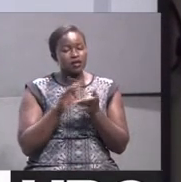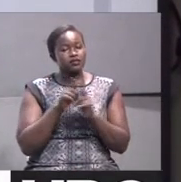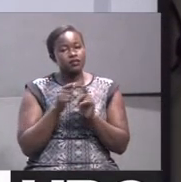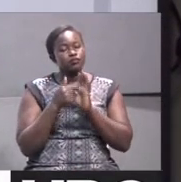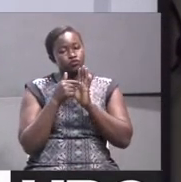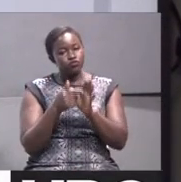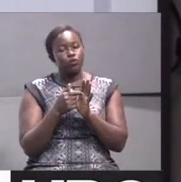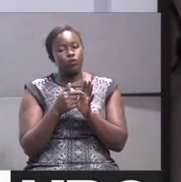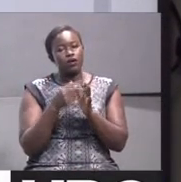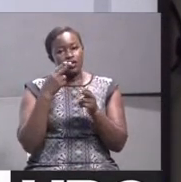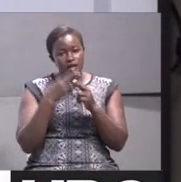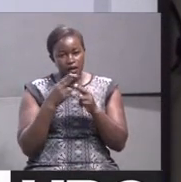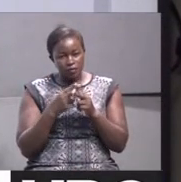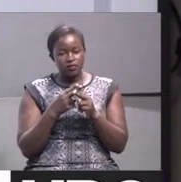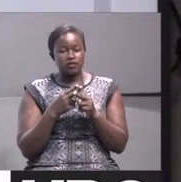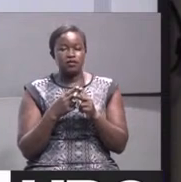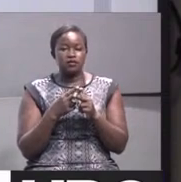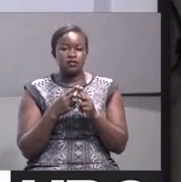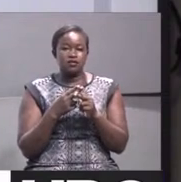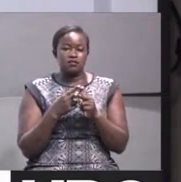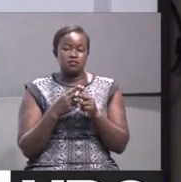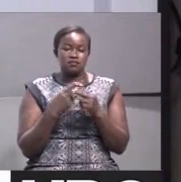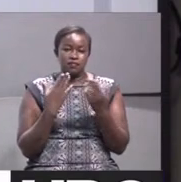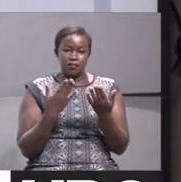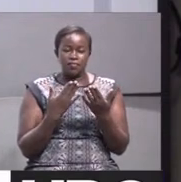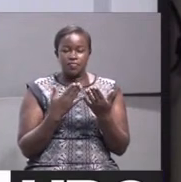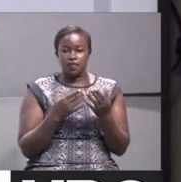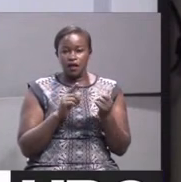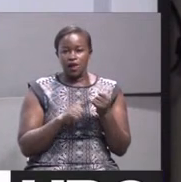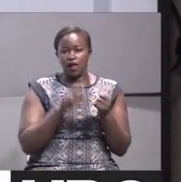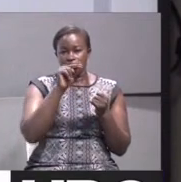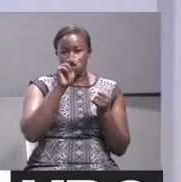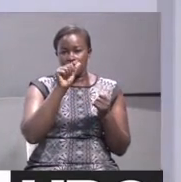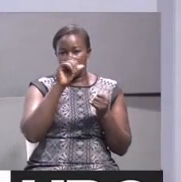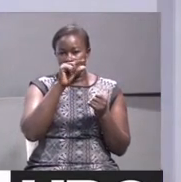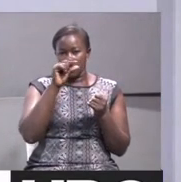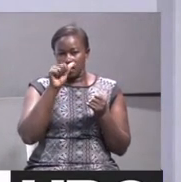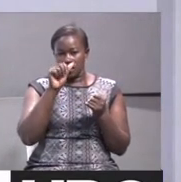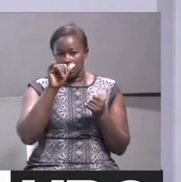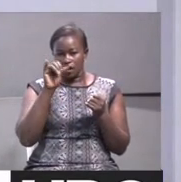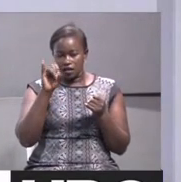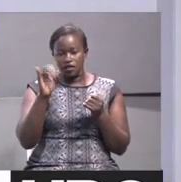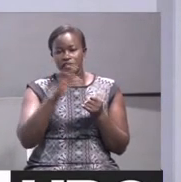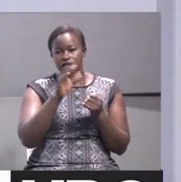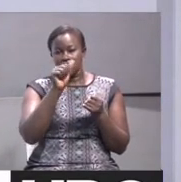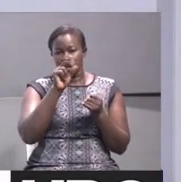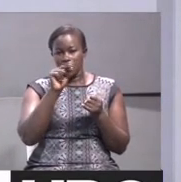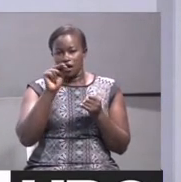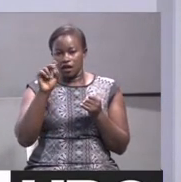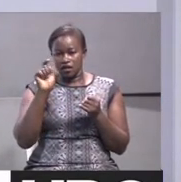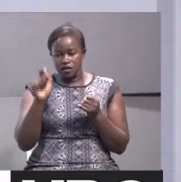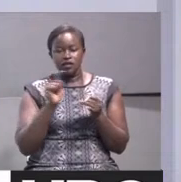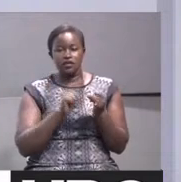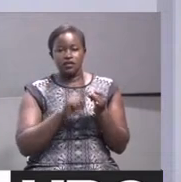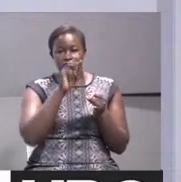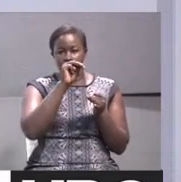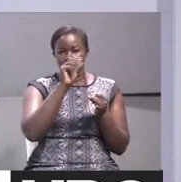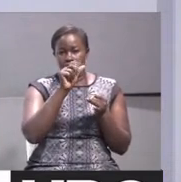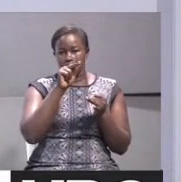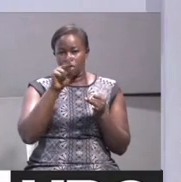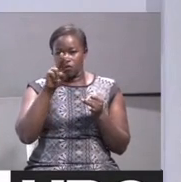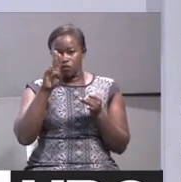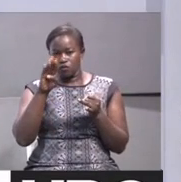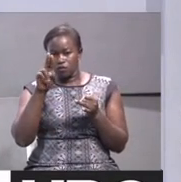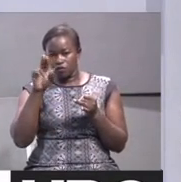cards were registered in, among others, Nagai Anet, Nambuya Rehema, Isaac Makubuya, and Kawoya